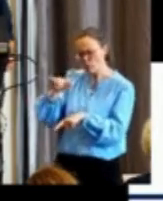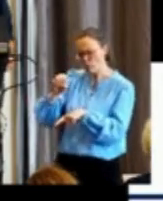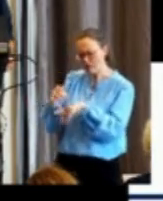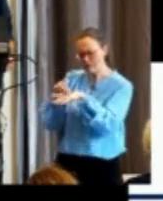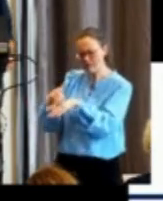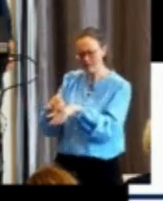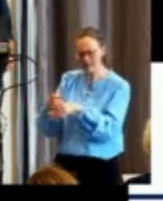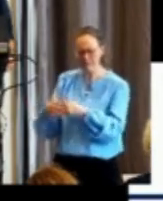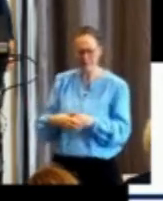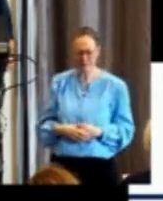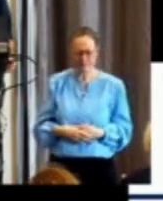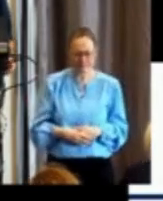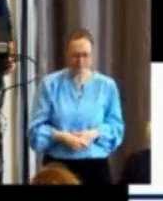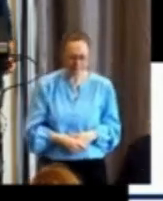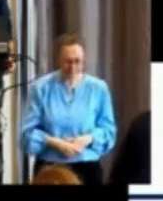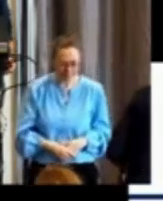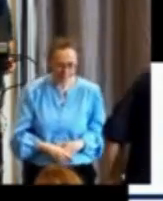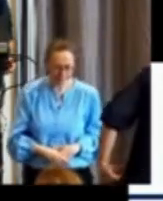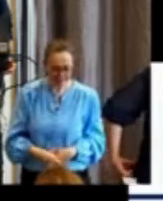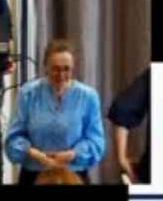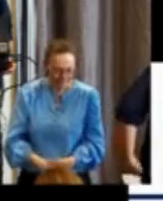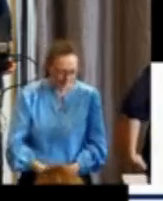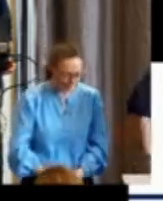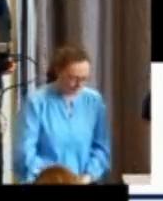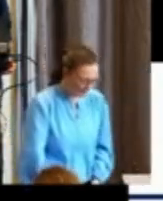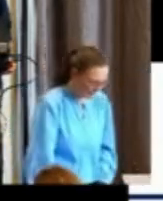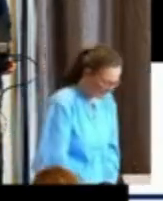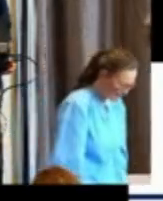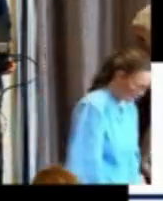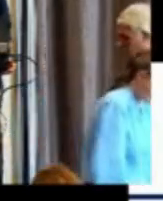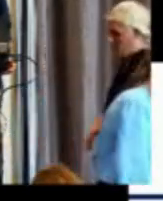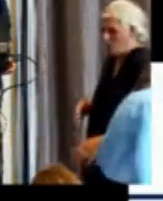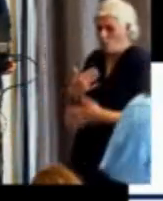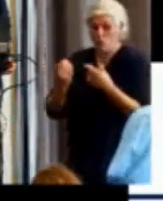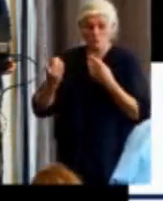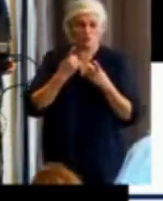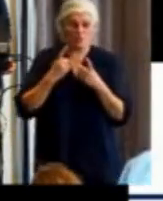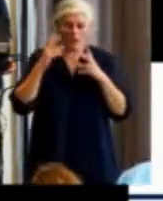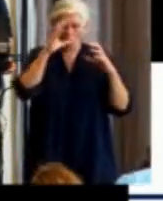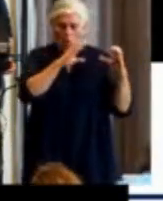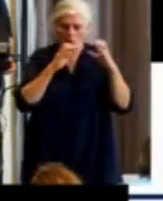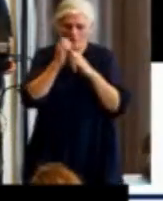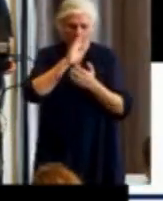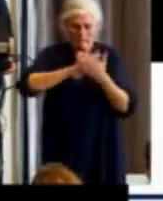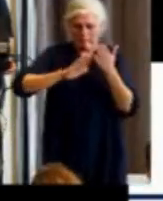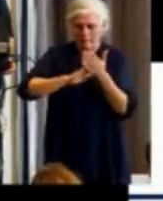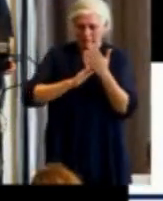disease. So essentially what we're doing is trying to search for this missing puzzle piece.